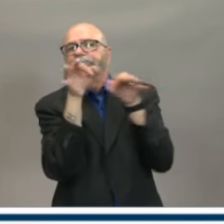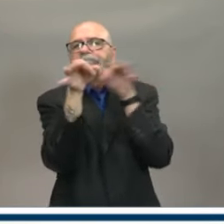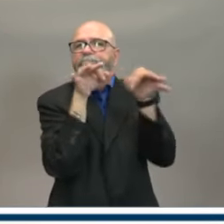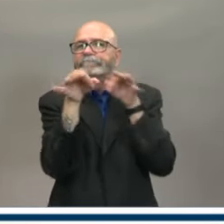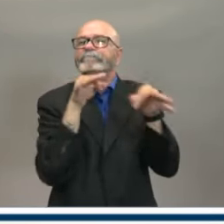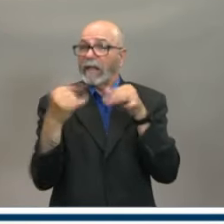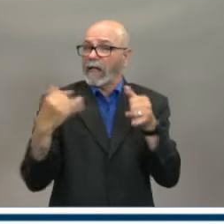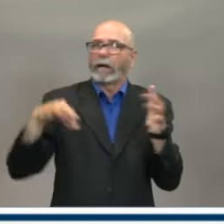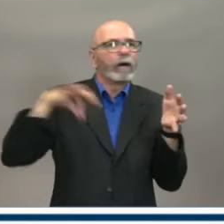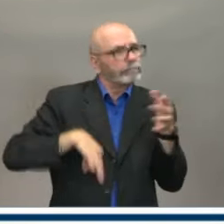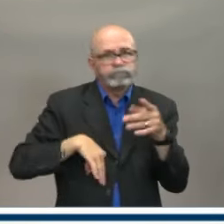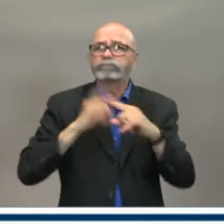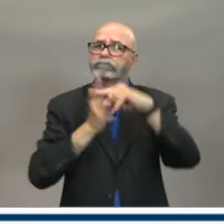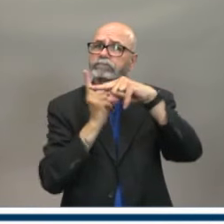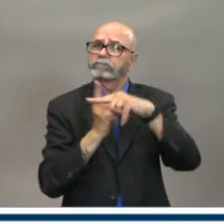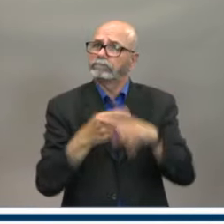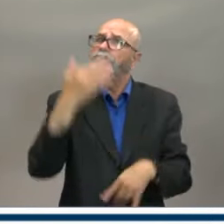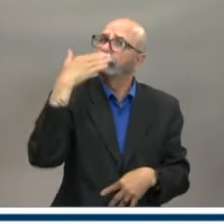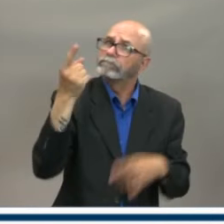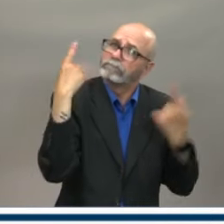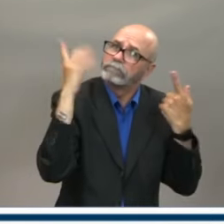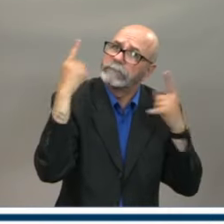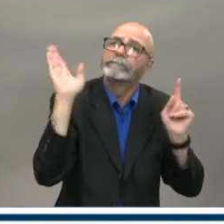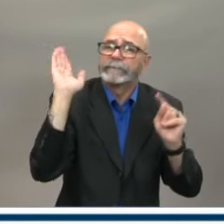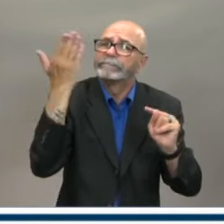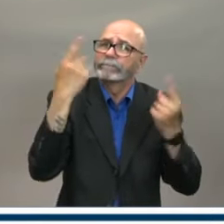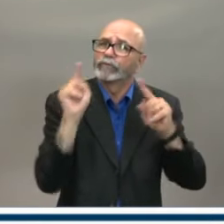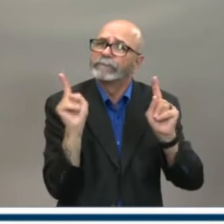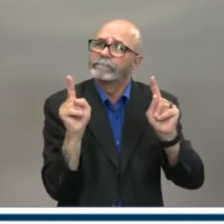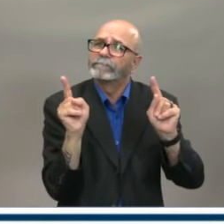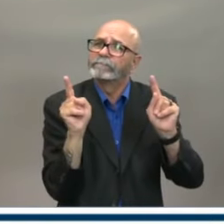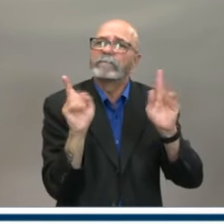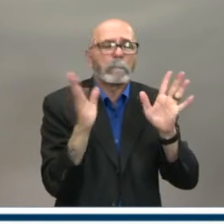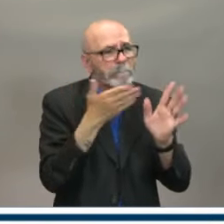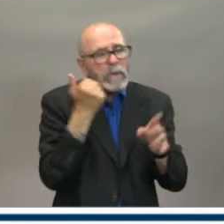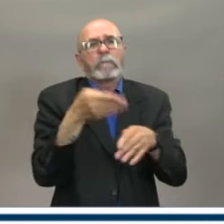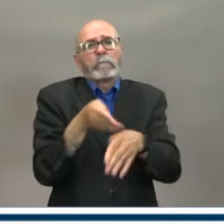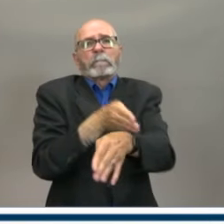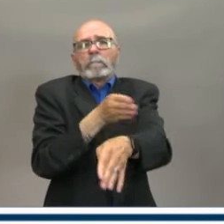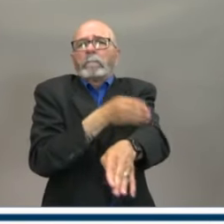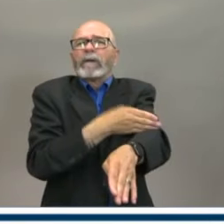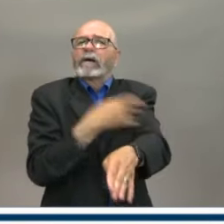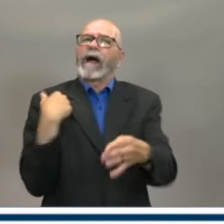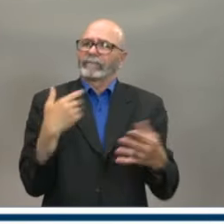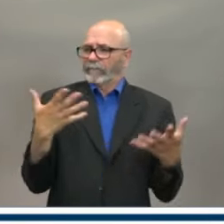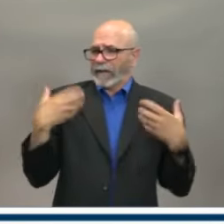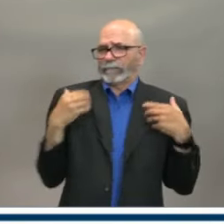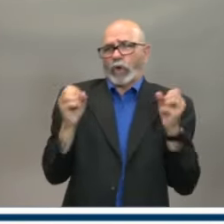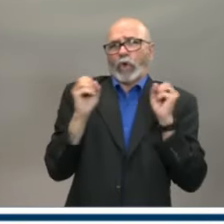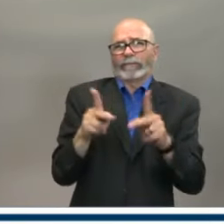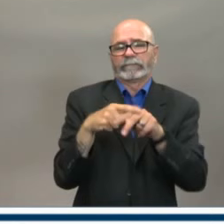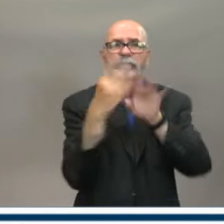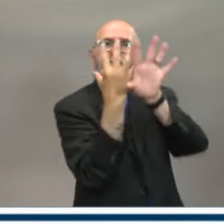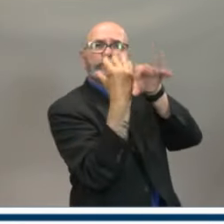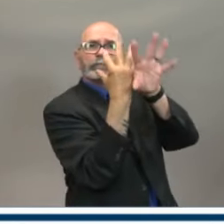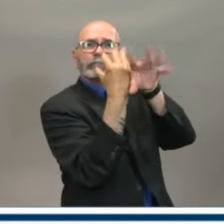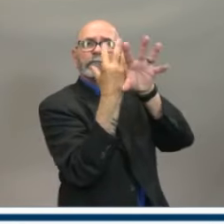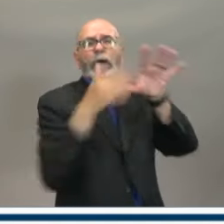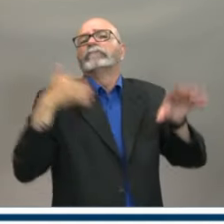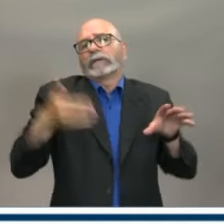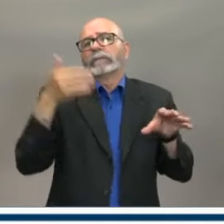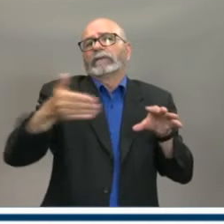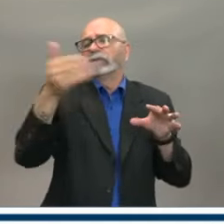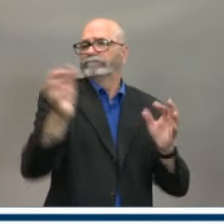the COVID-19 response that we want to sustain is a greater capacity for virtual care and primary care. Many of our regulated